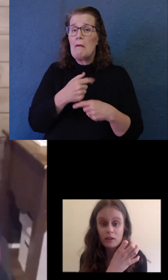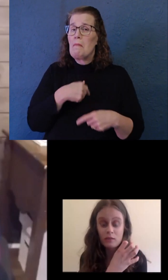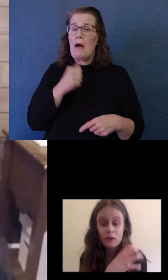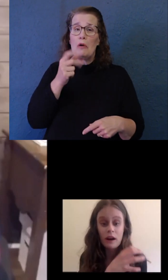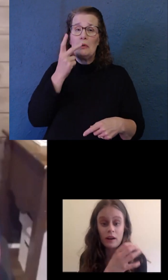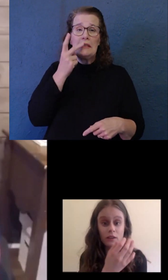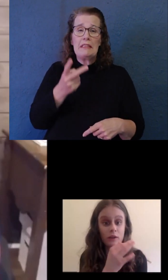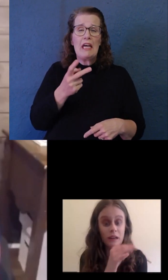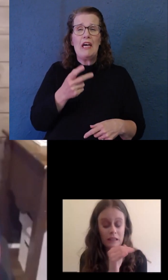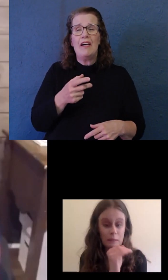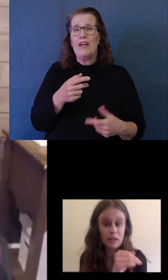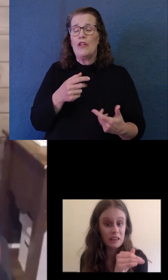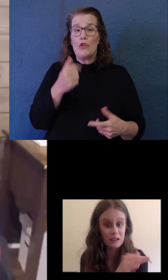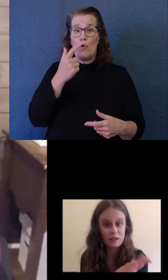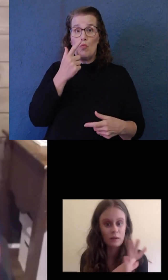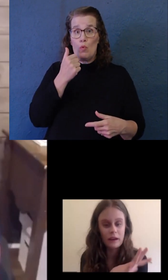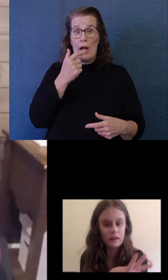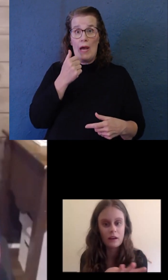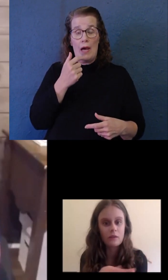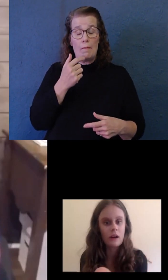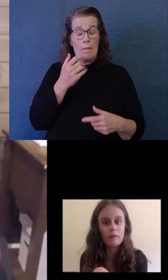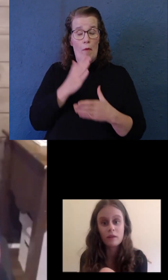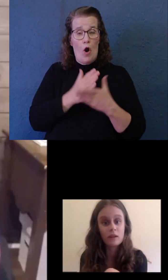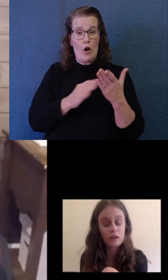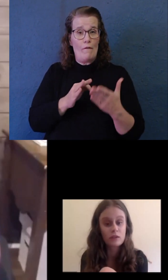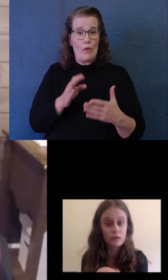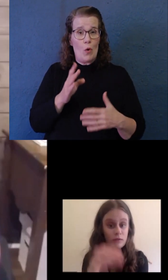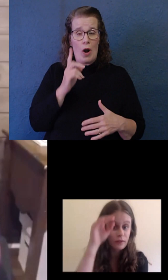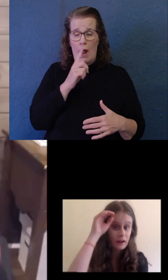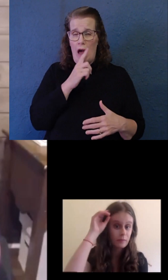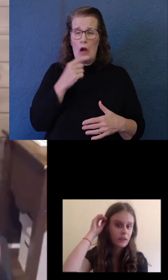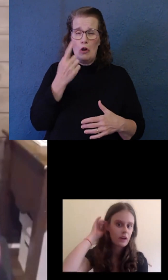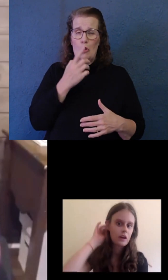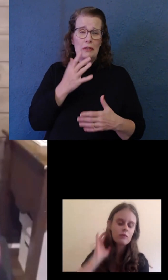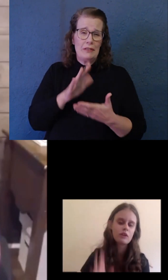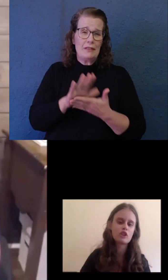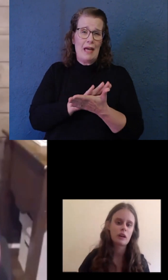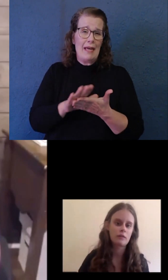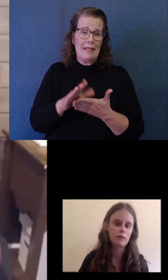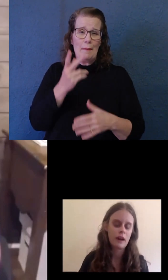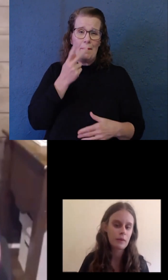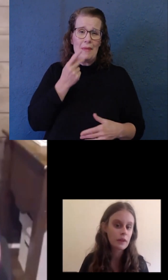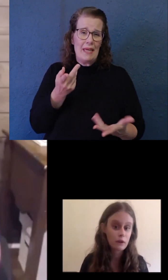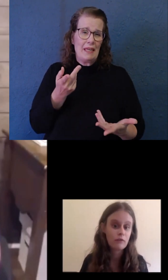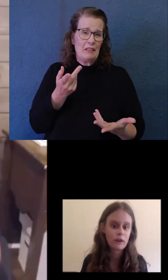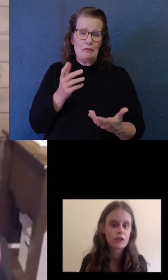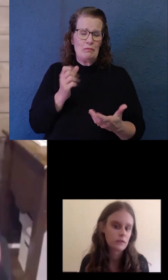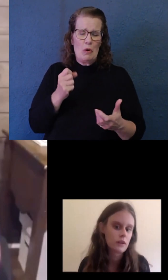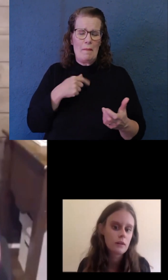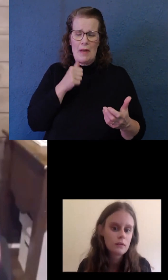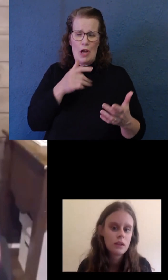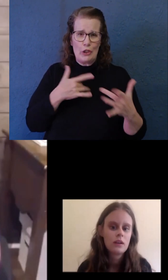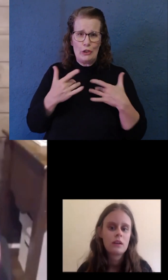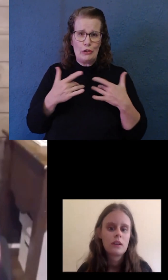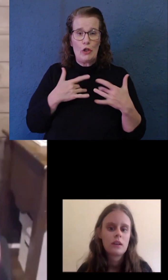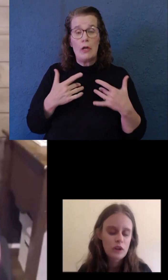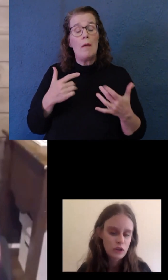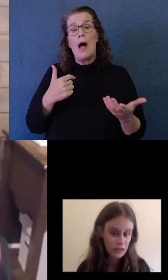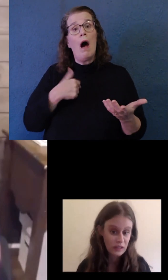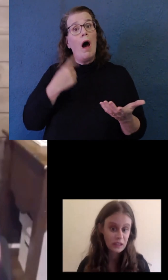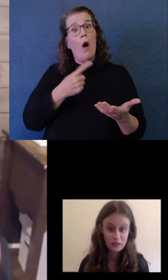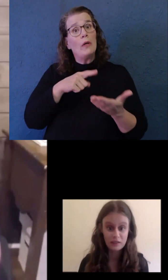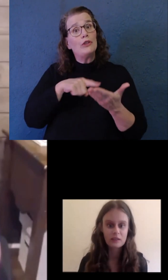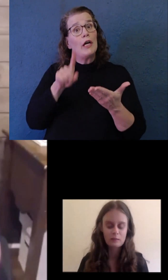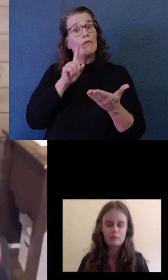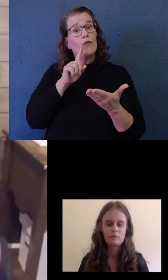red parts of your eyes look nice and pink, so that I don't have a concern for that. I always check for that with ear infections though,